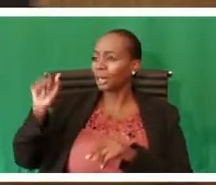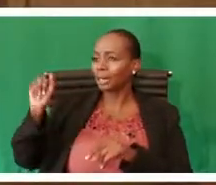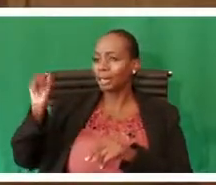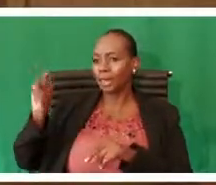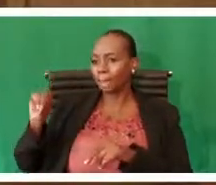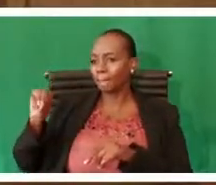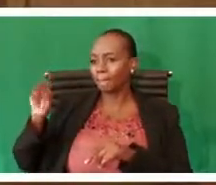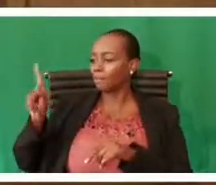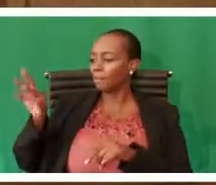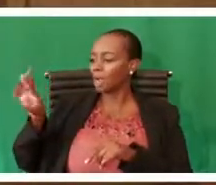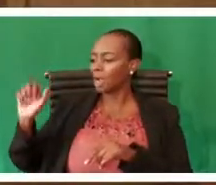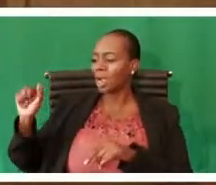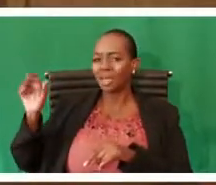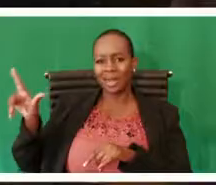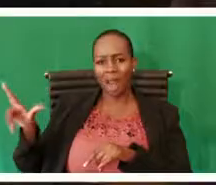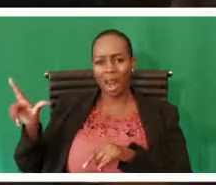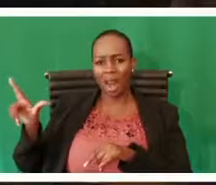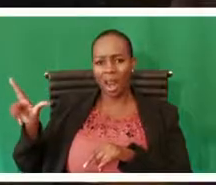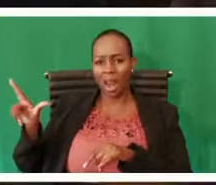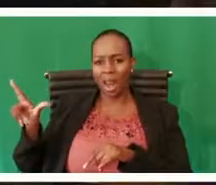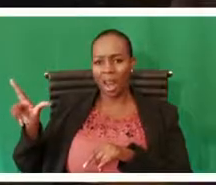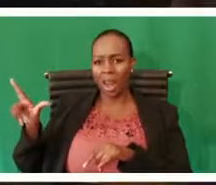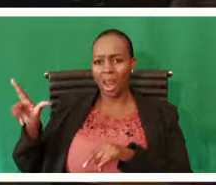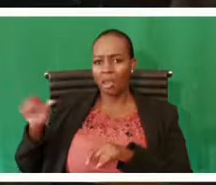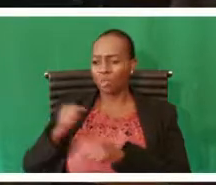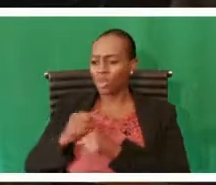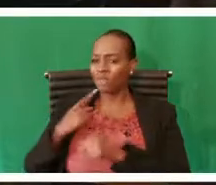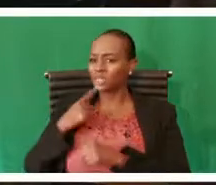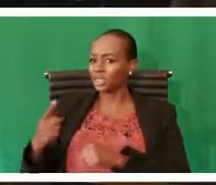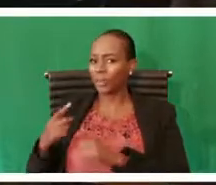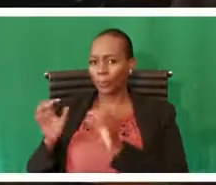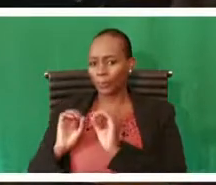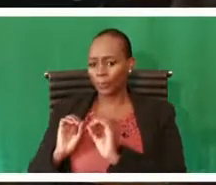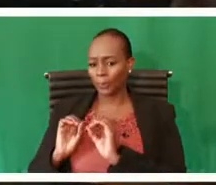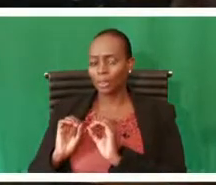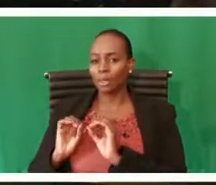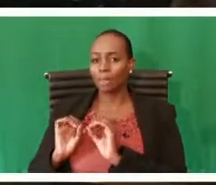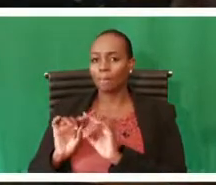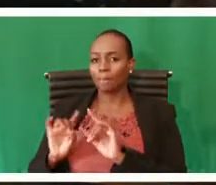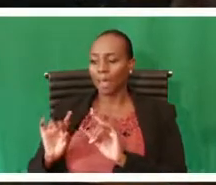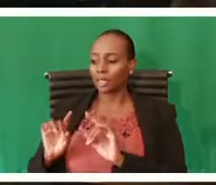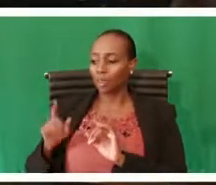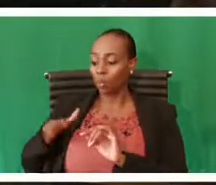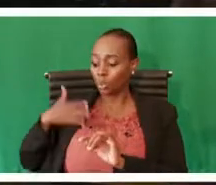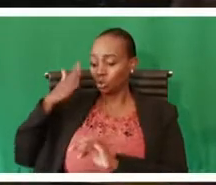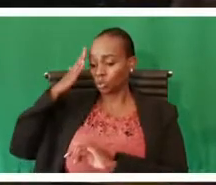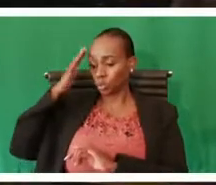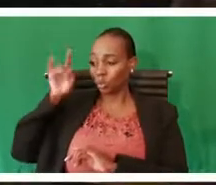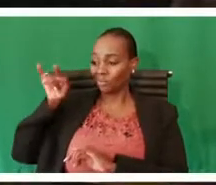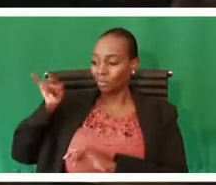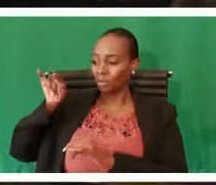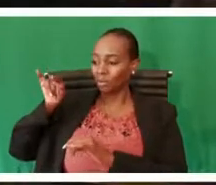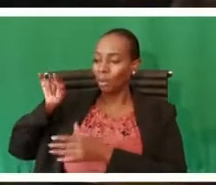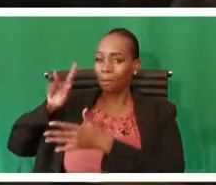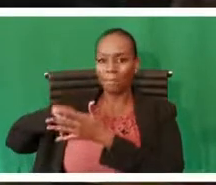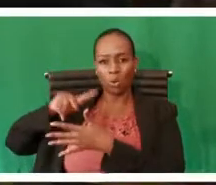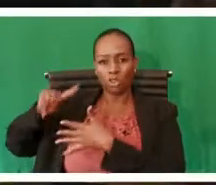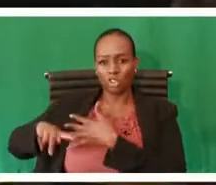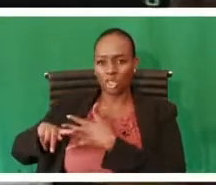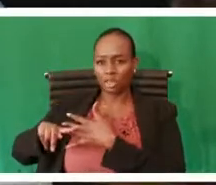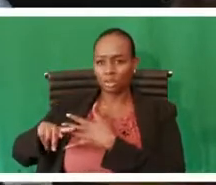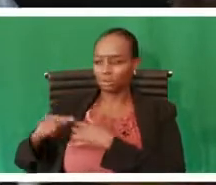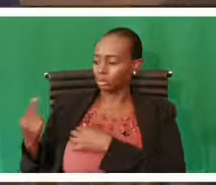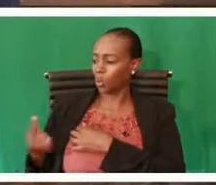one of those projects, or is it going to be a project on its own? Thank you.